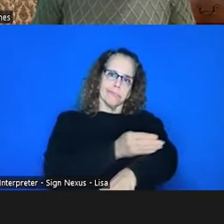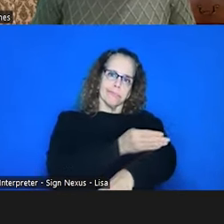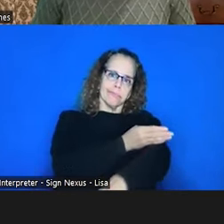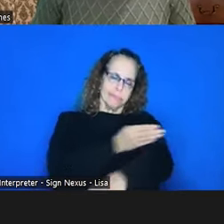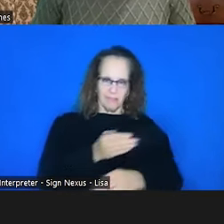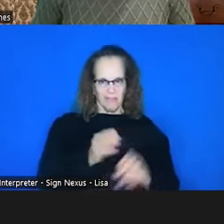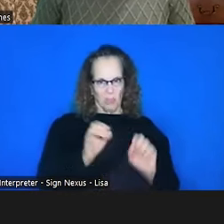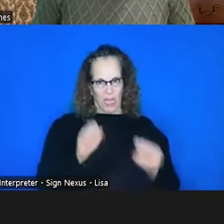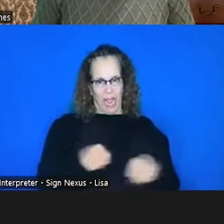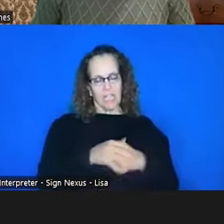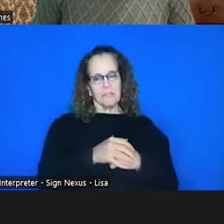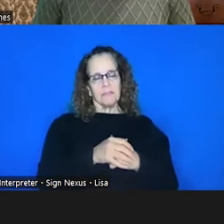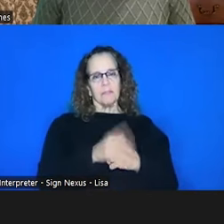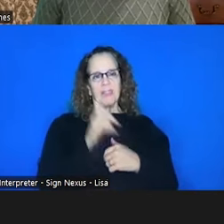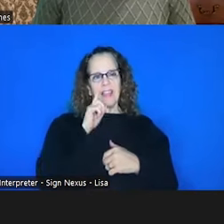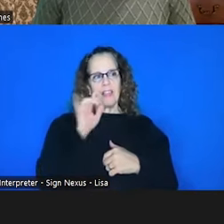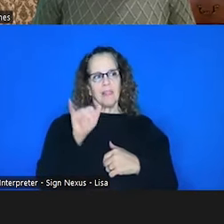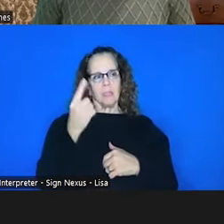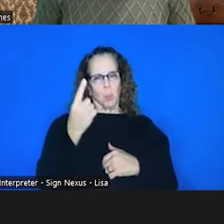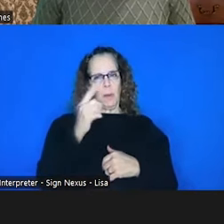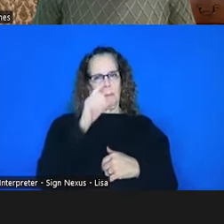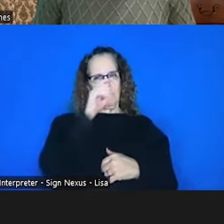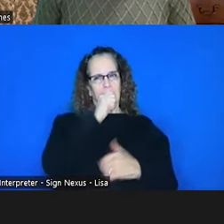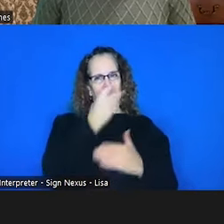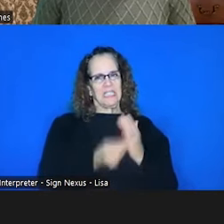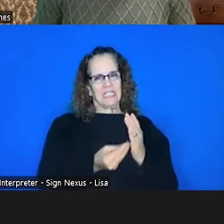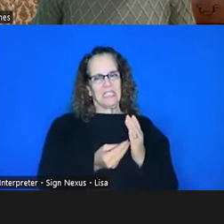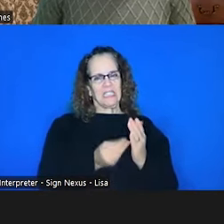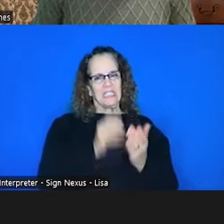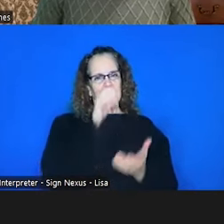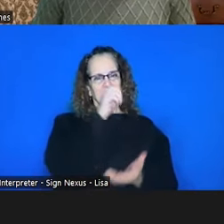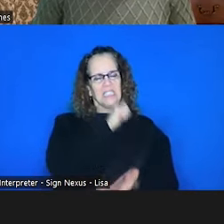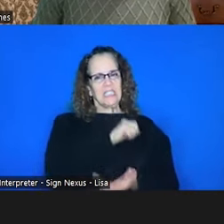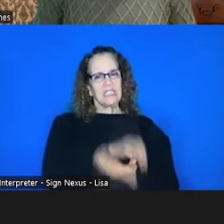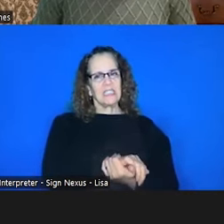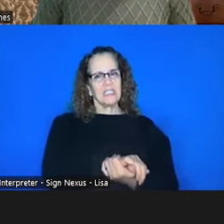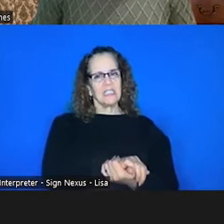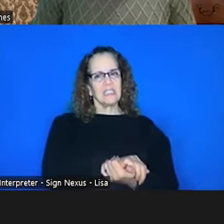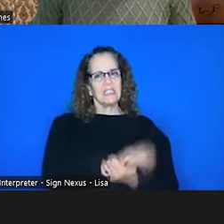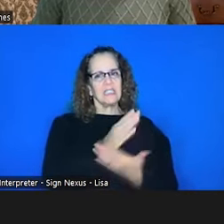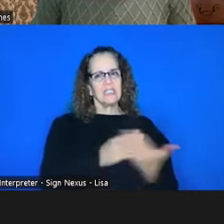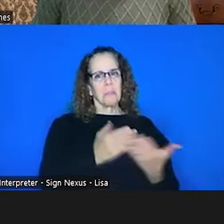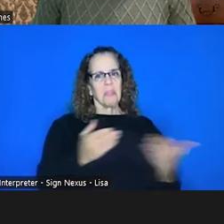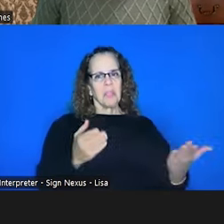that's actually the missing ingredient here, right? And I think that one of the things that we